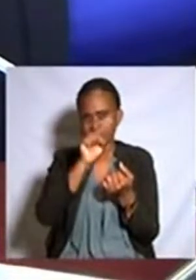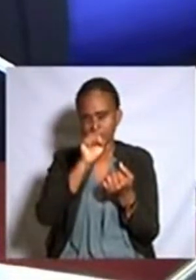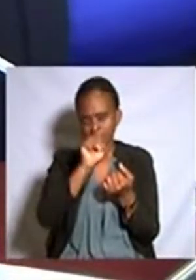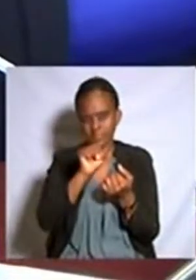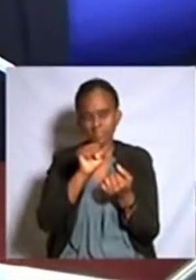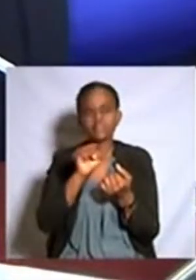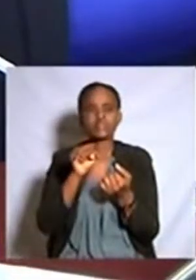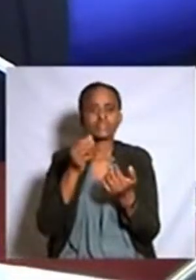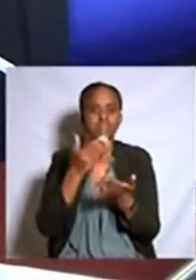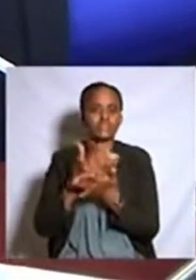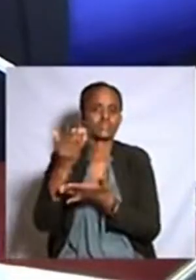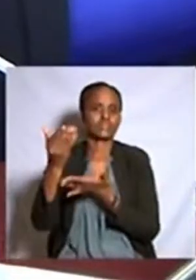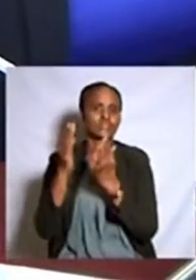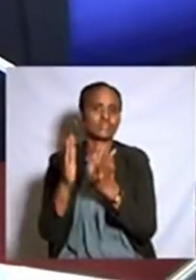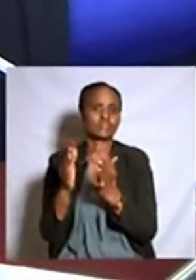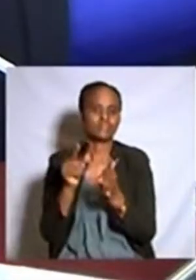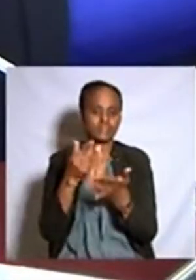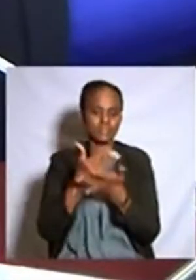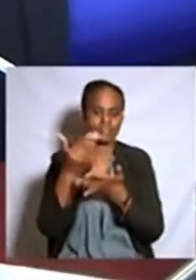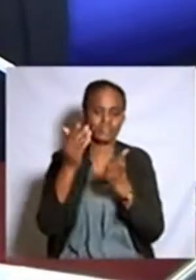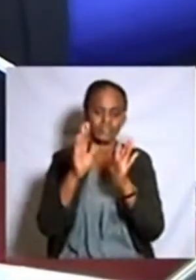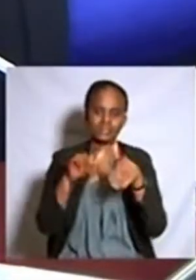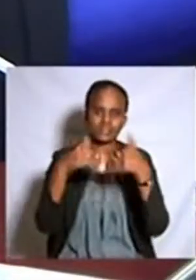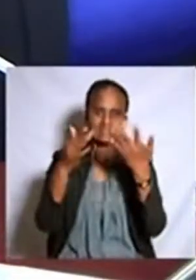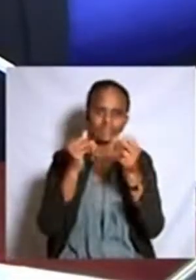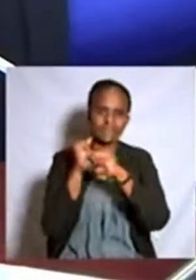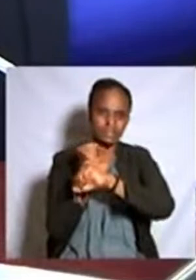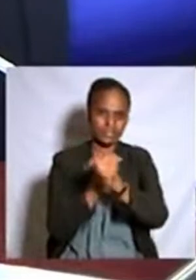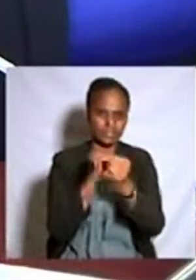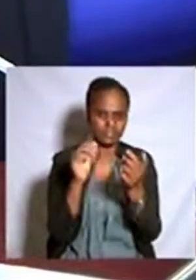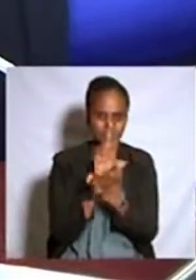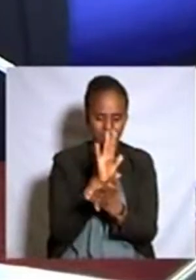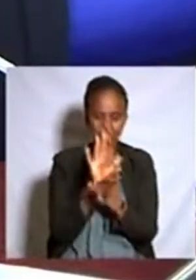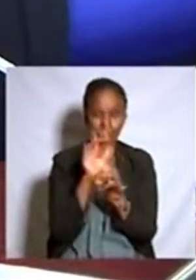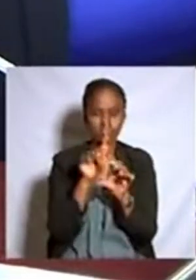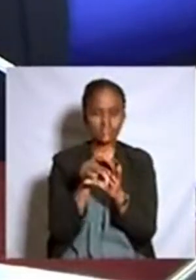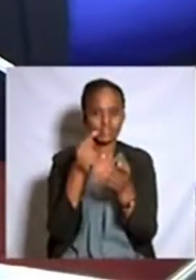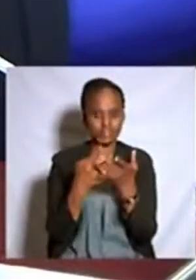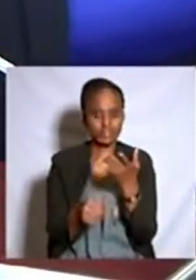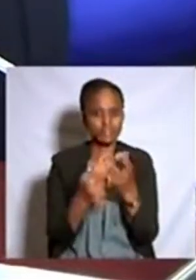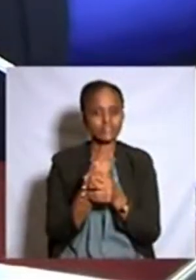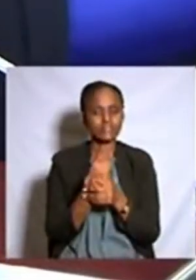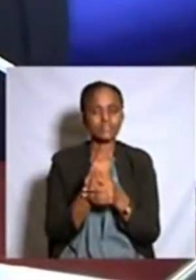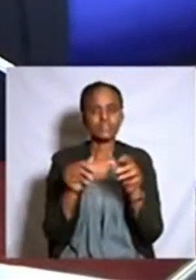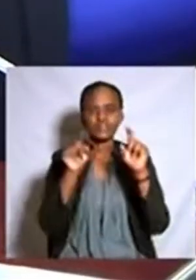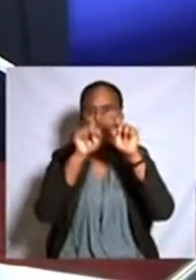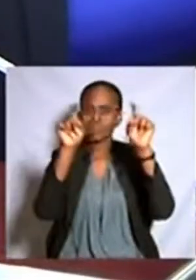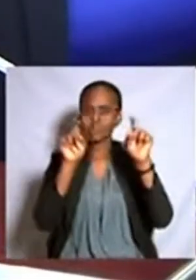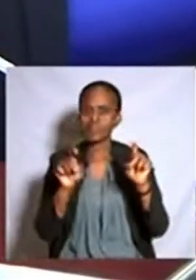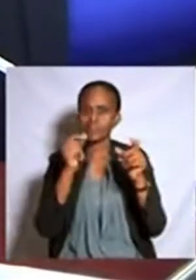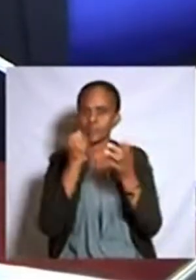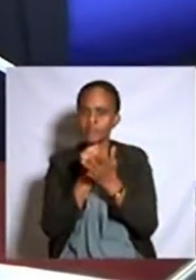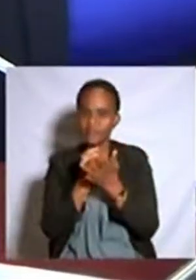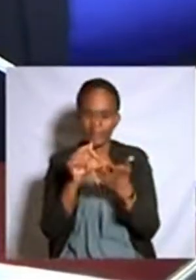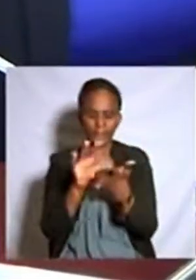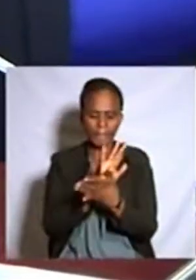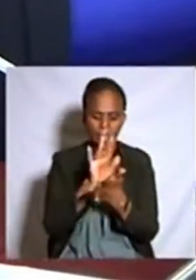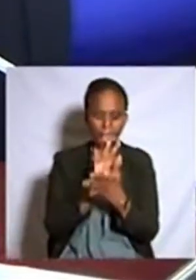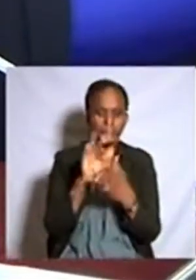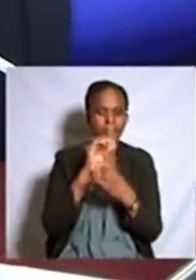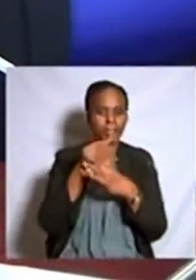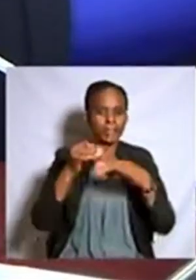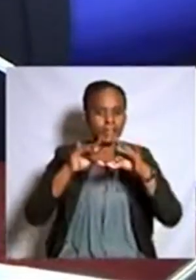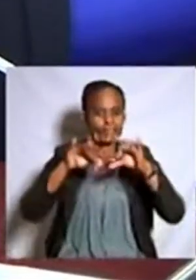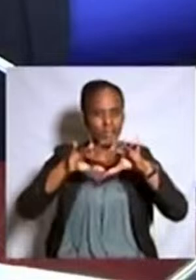mortgages, the customers had provided security documents in the form of certificate of title or land